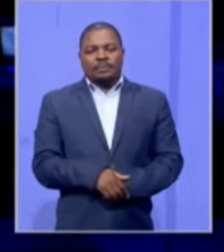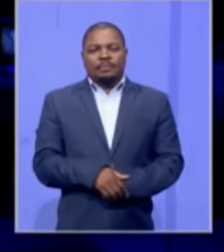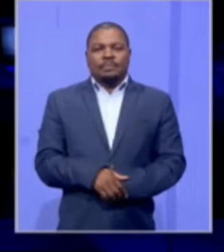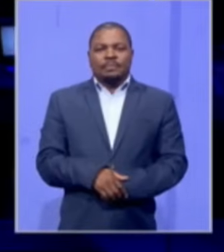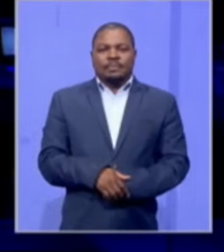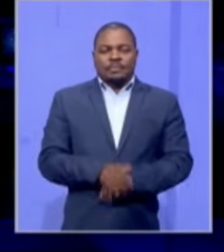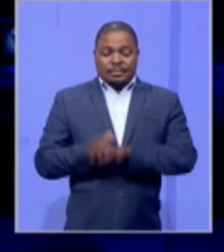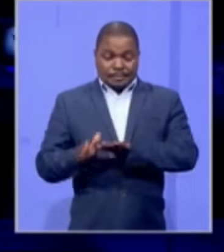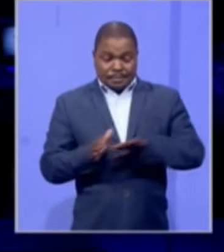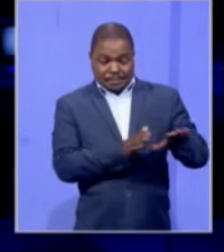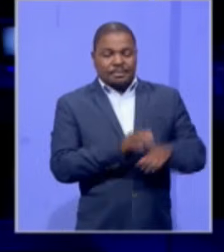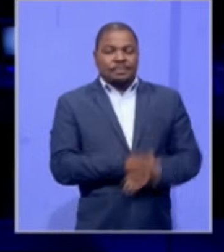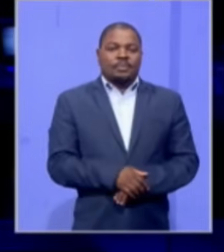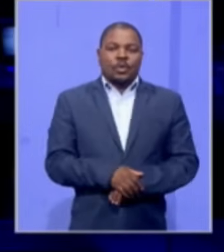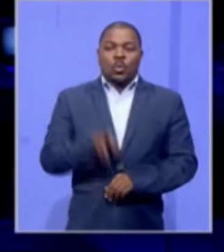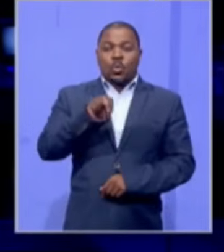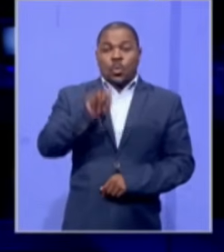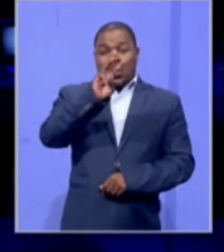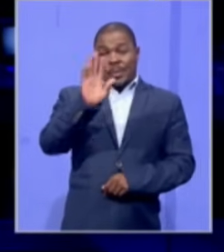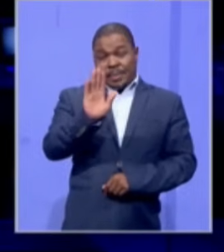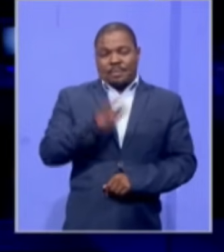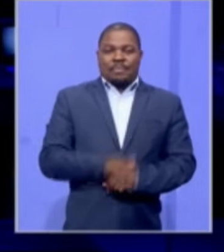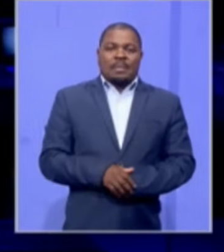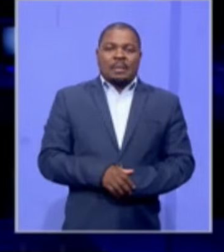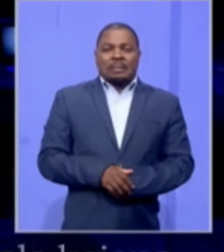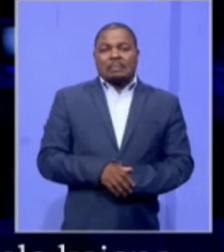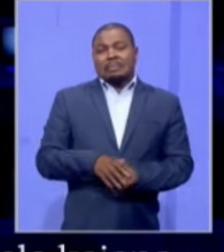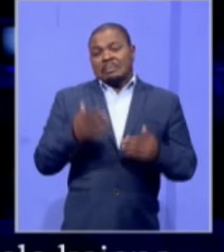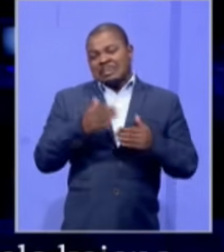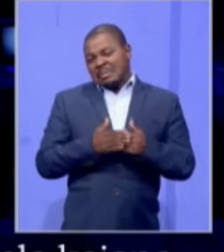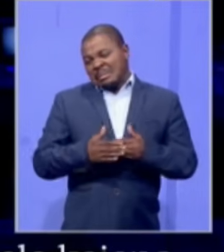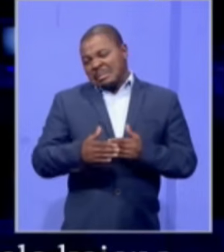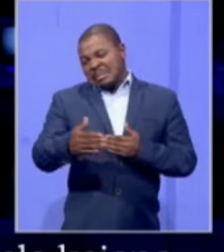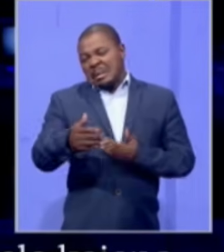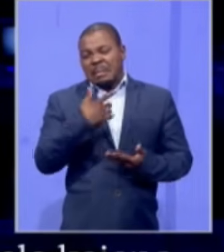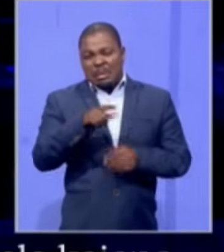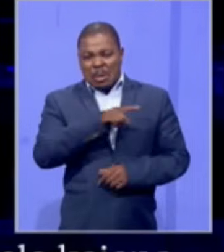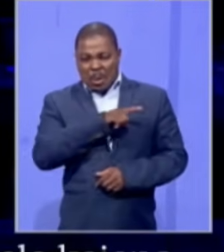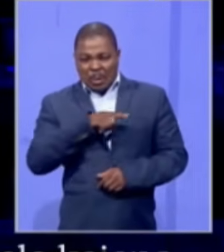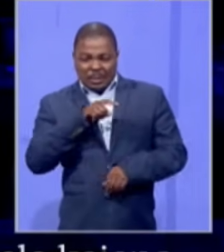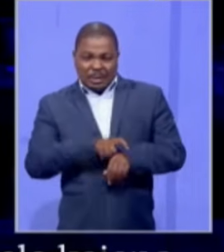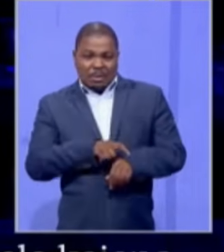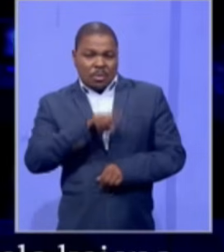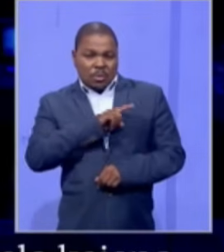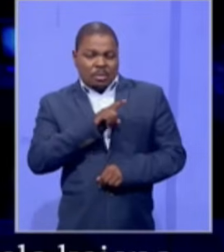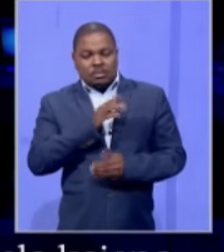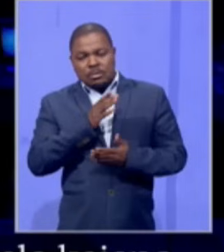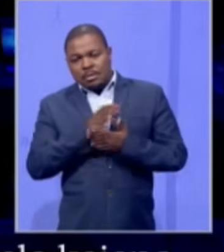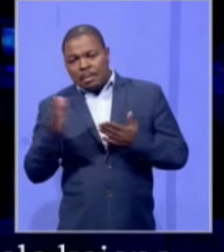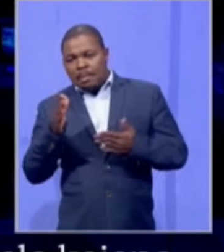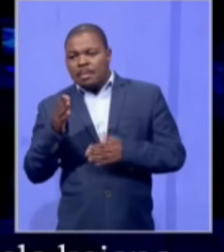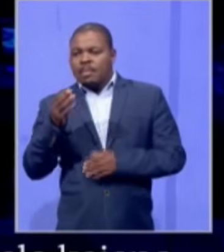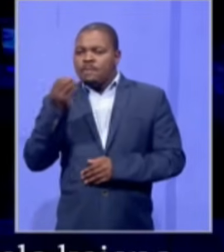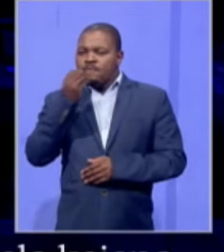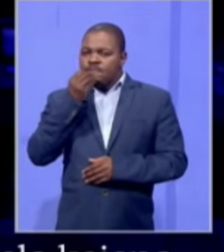Ha re feta ho tseo re fetela Northwest re fumana hore ho kannang ka nako e teletsana ho ba le mabenkele a rekisang dijo